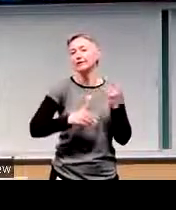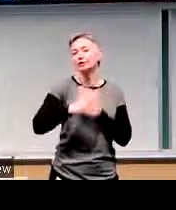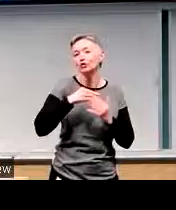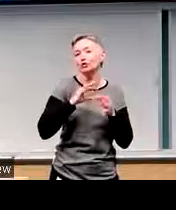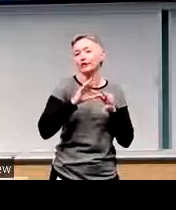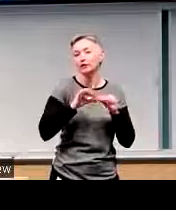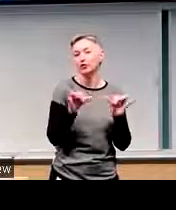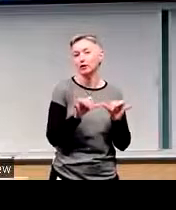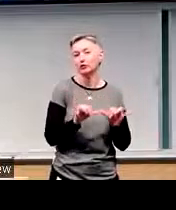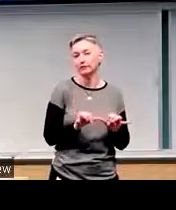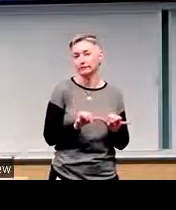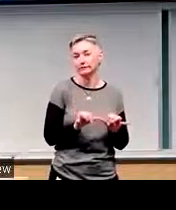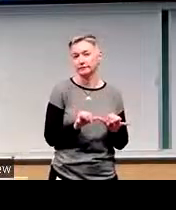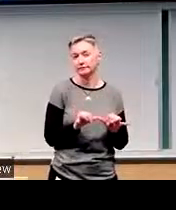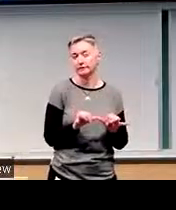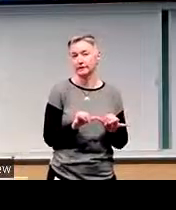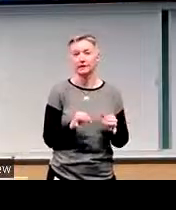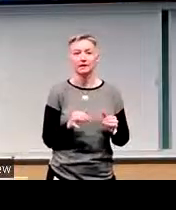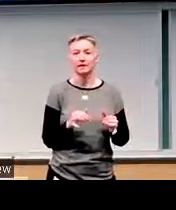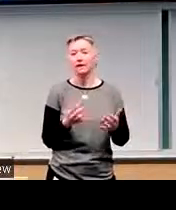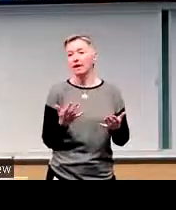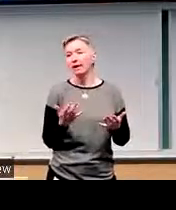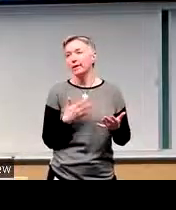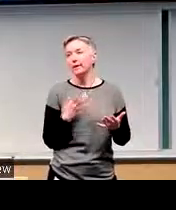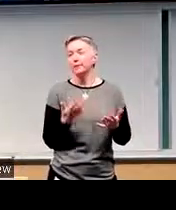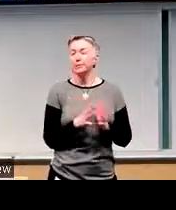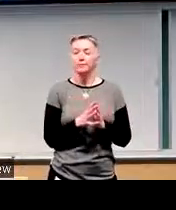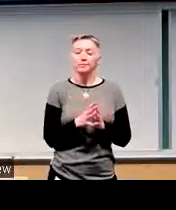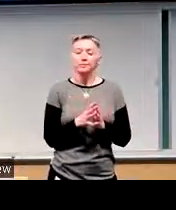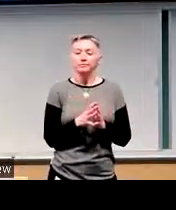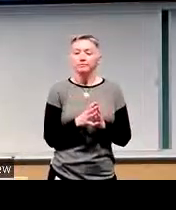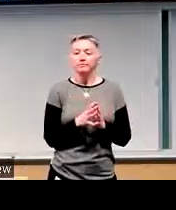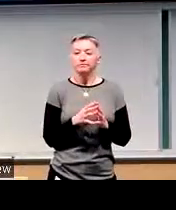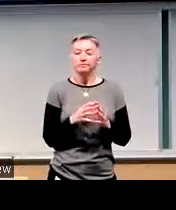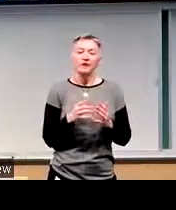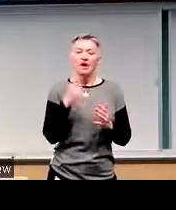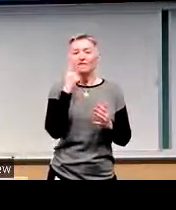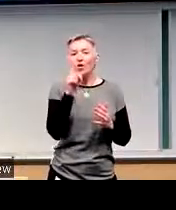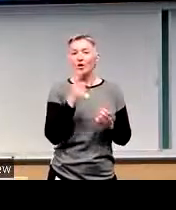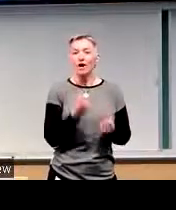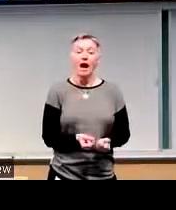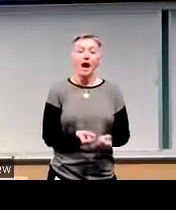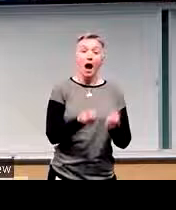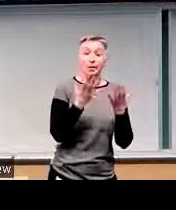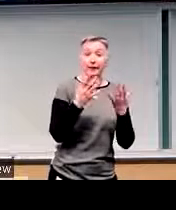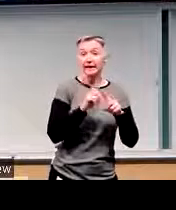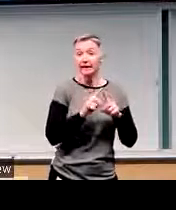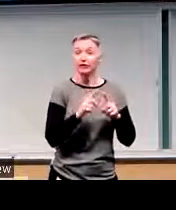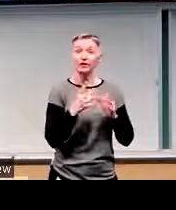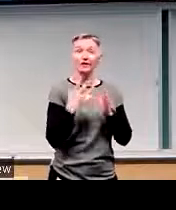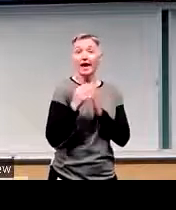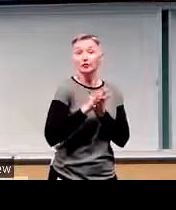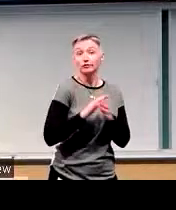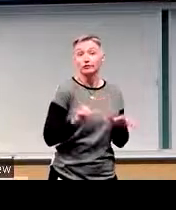measures over in terms of number and variety of extracurriculars, participation